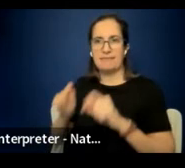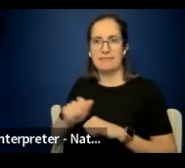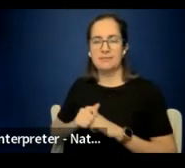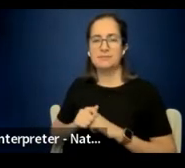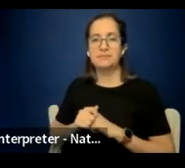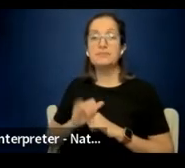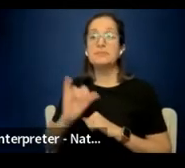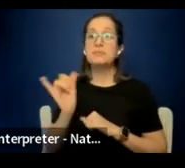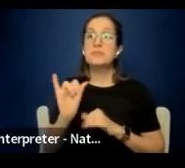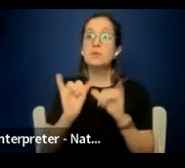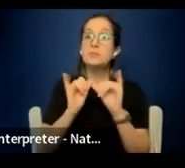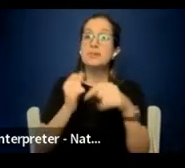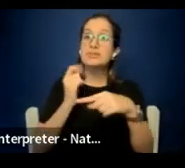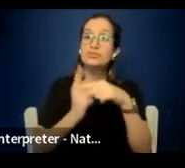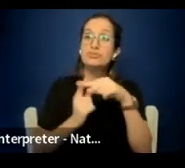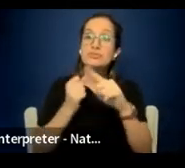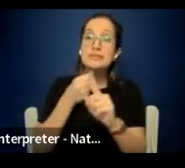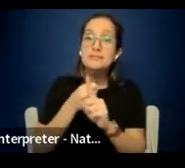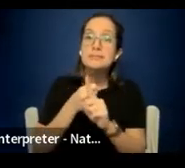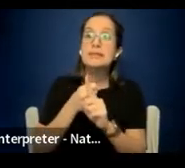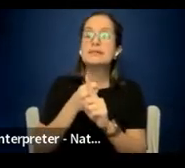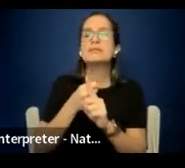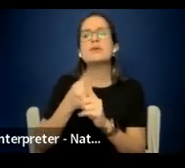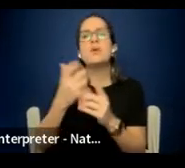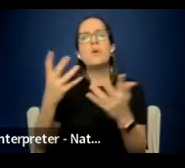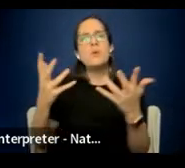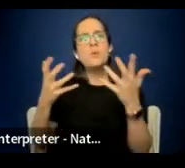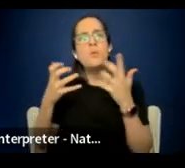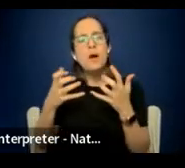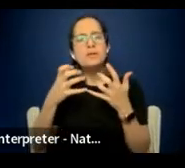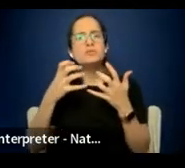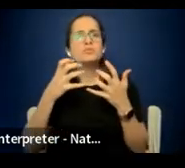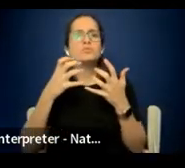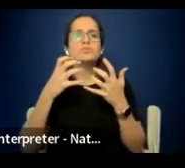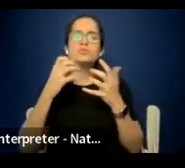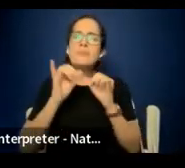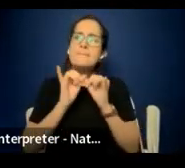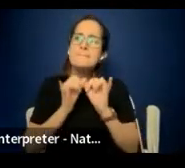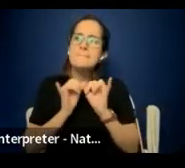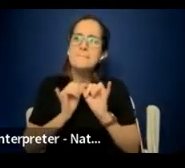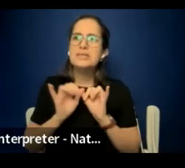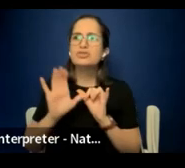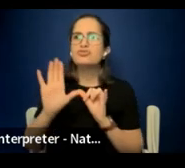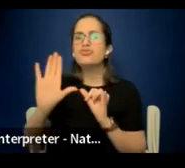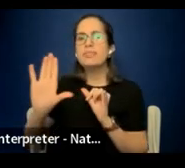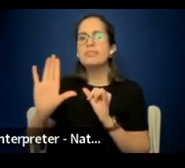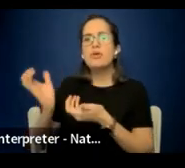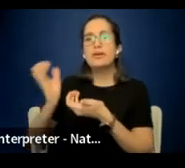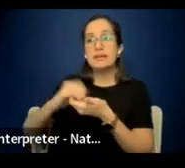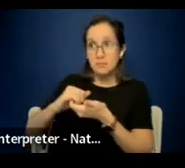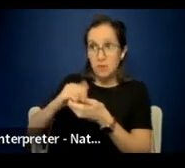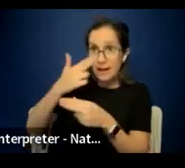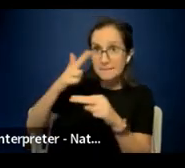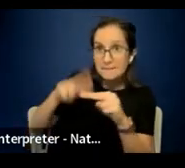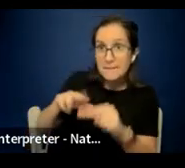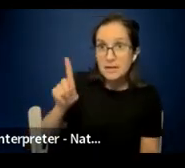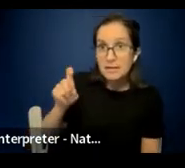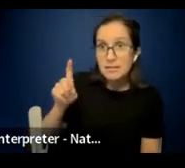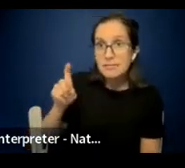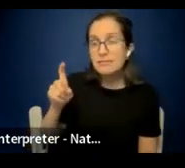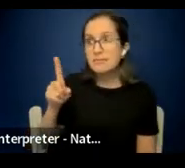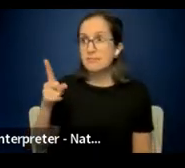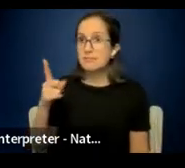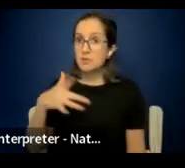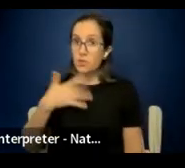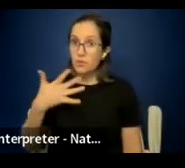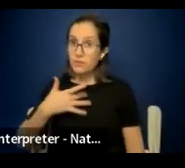impact of the activity, it's also really important to in some way measure volunteer engagement. Are they having fun? Are they getting out of it what they were looking to get out